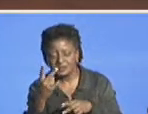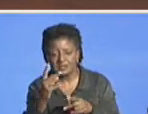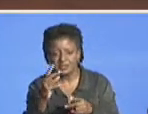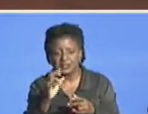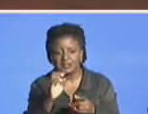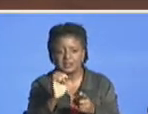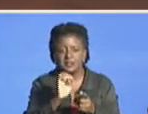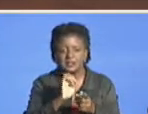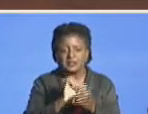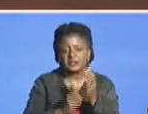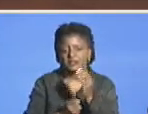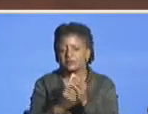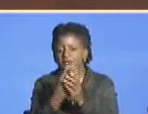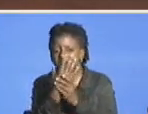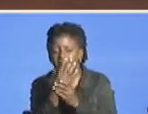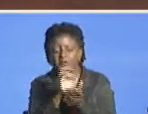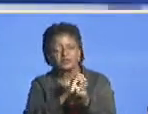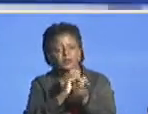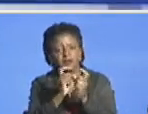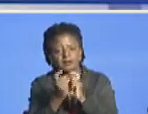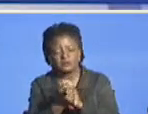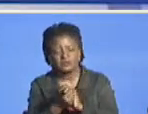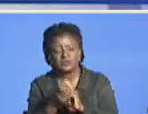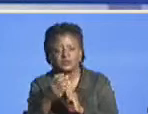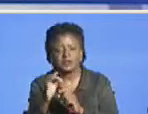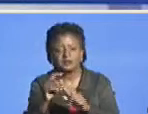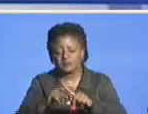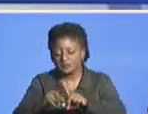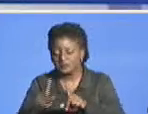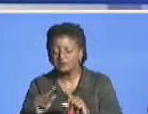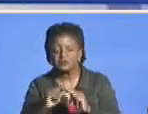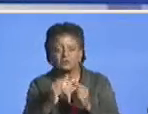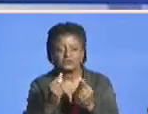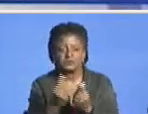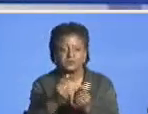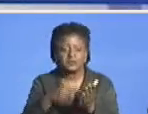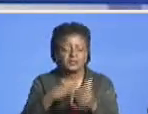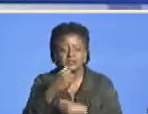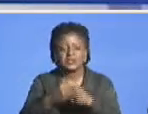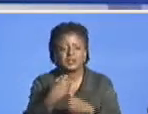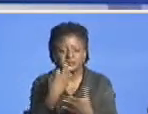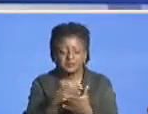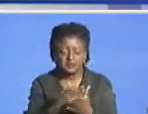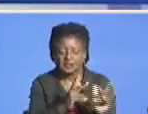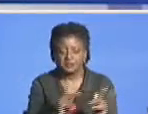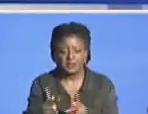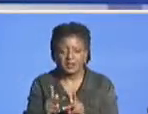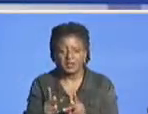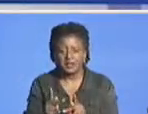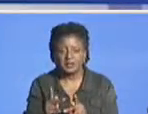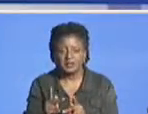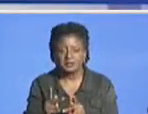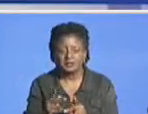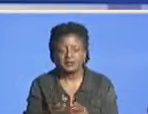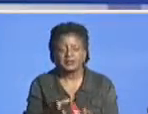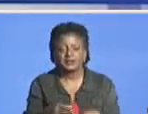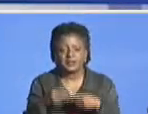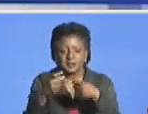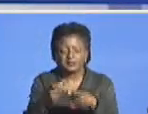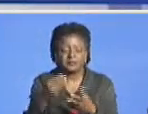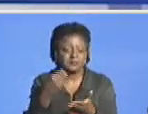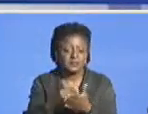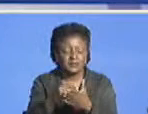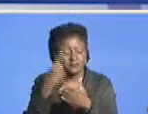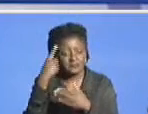the valley, etc. Well, as you just heard, this year's fiscal plan setting aside money for the Junkanoo